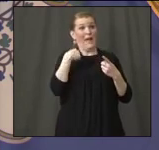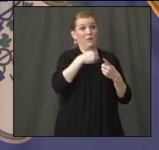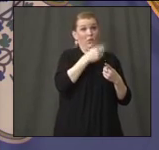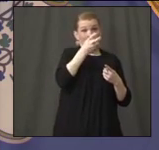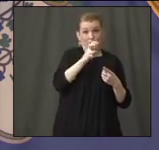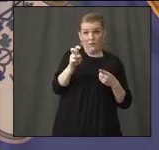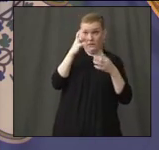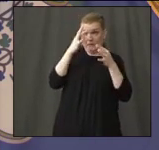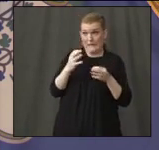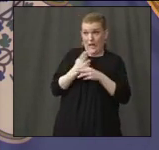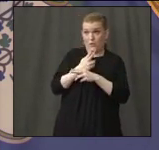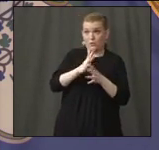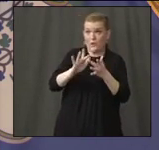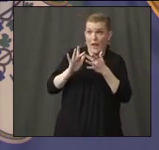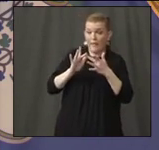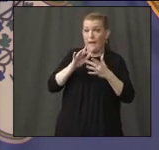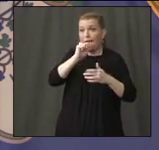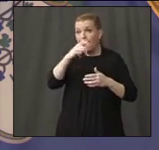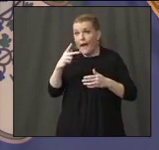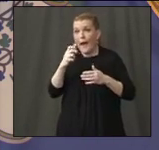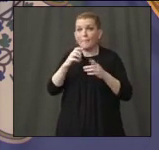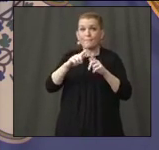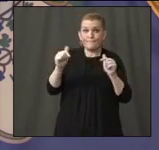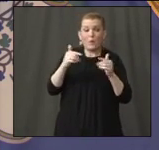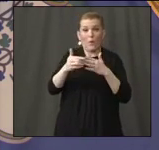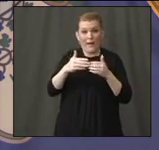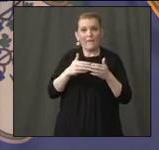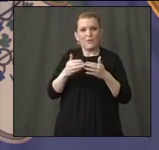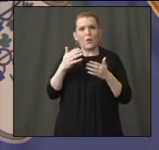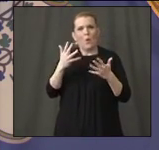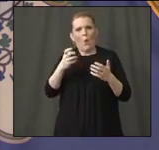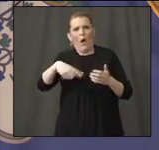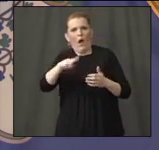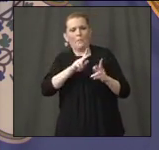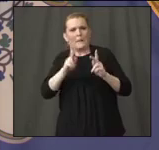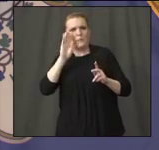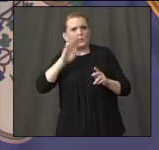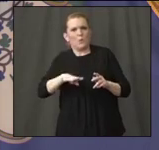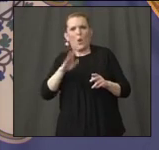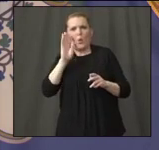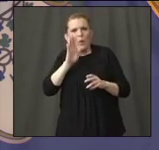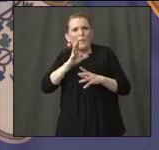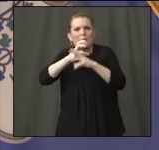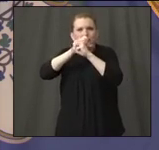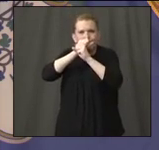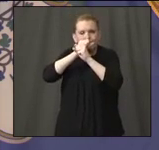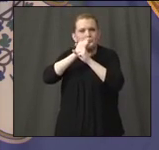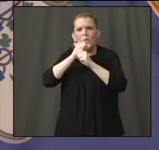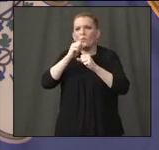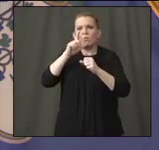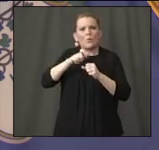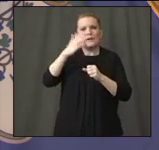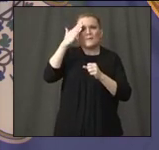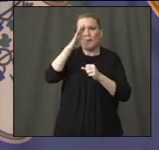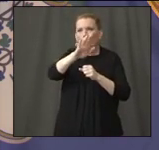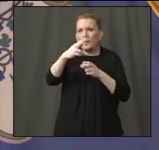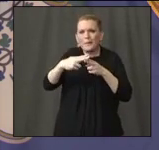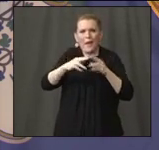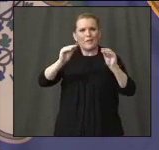their anonymity. That's not going to be made public. And I do encourage people to participate because it will slow the rate of